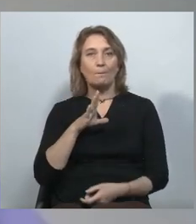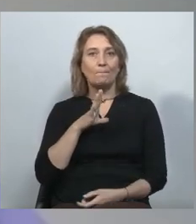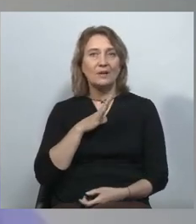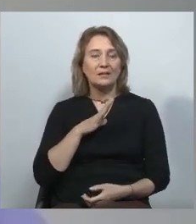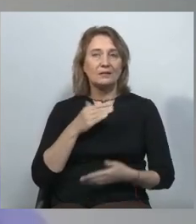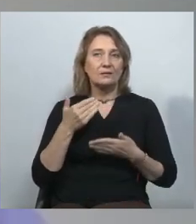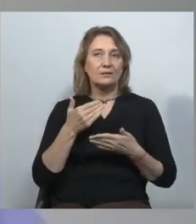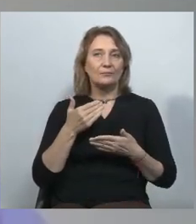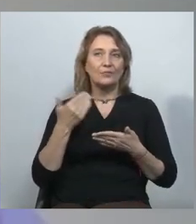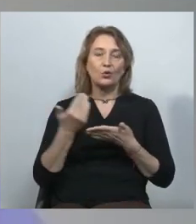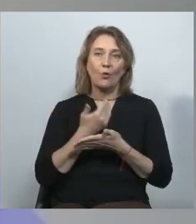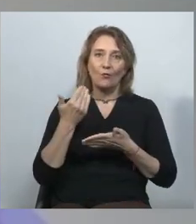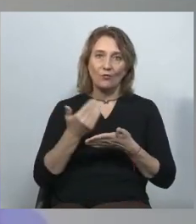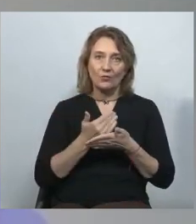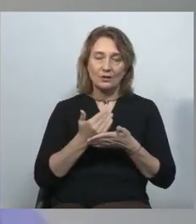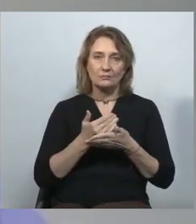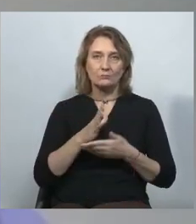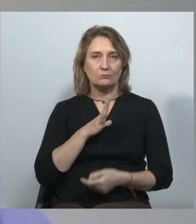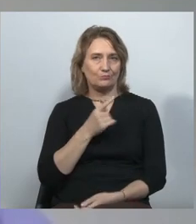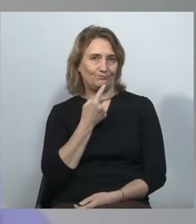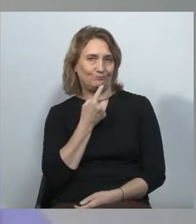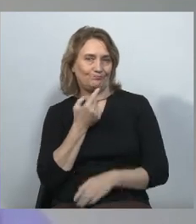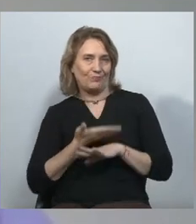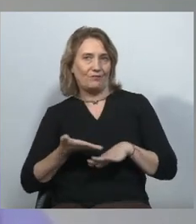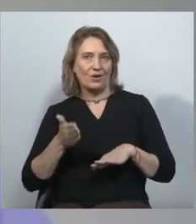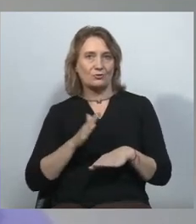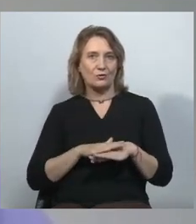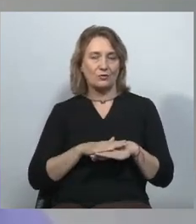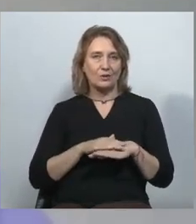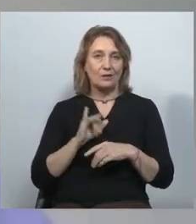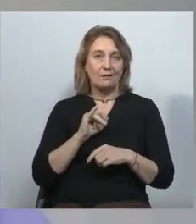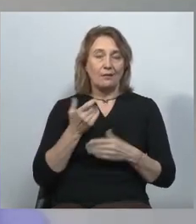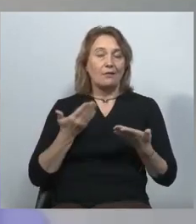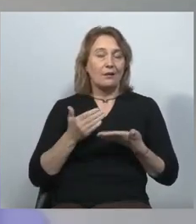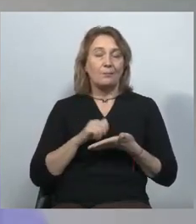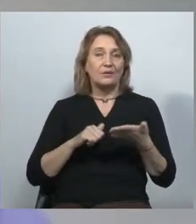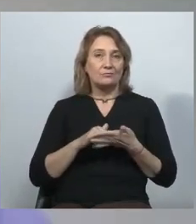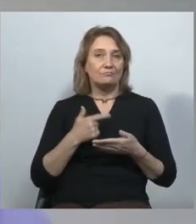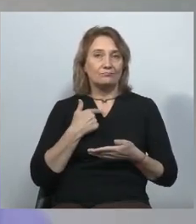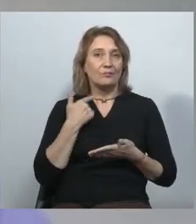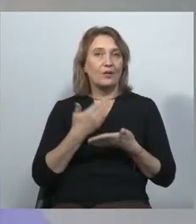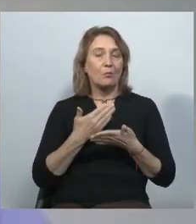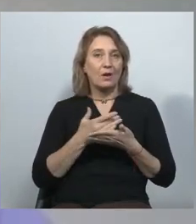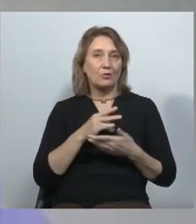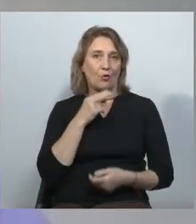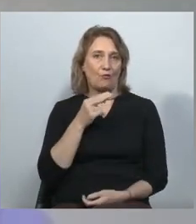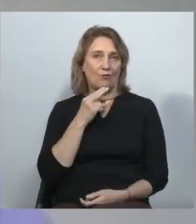be a producer of it was quite difficult to create news, to create content.